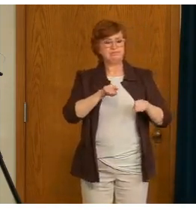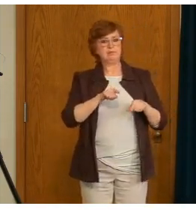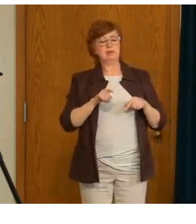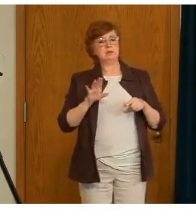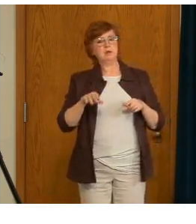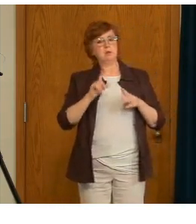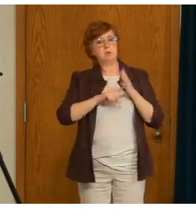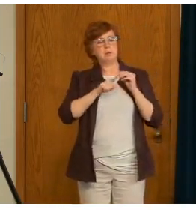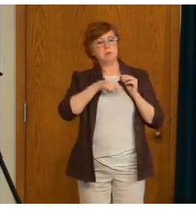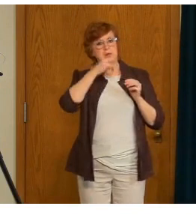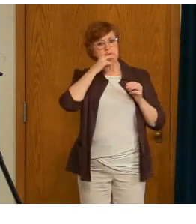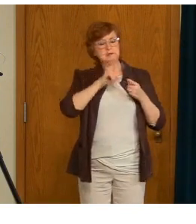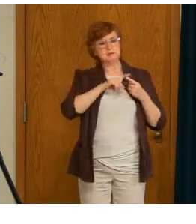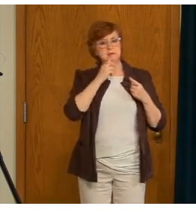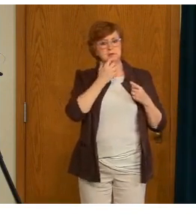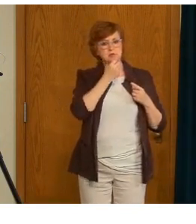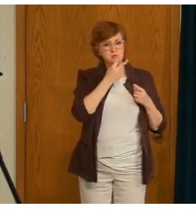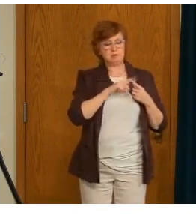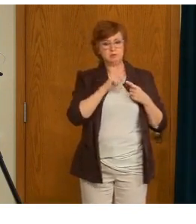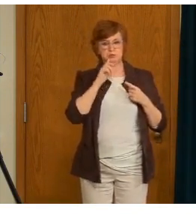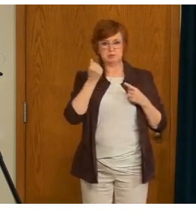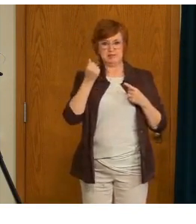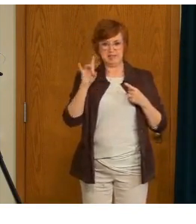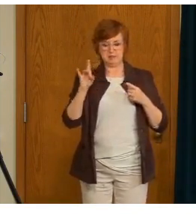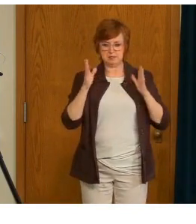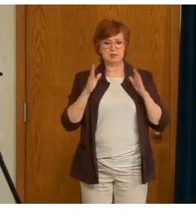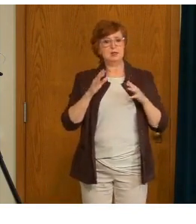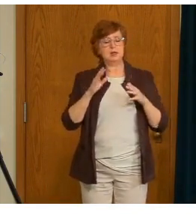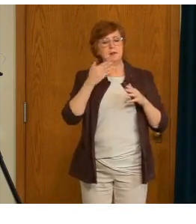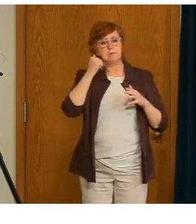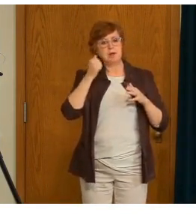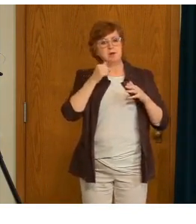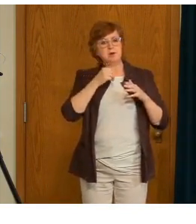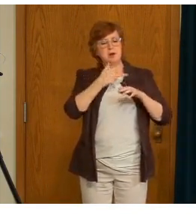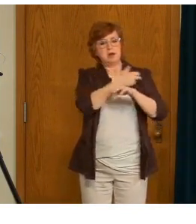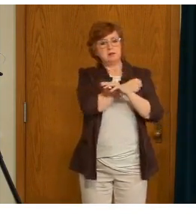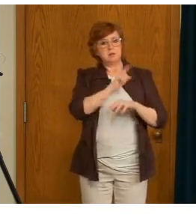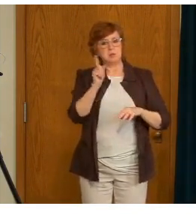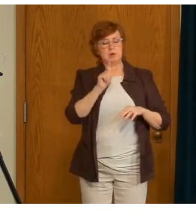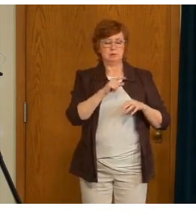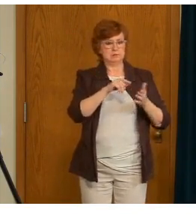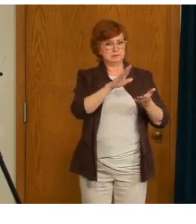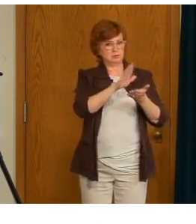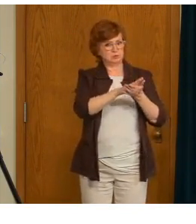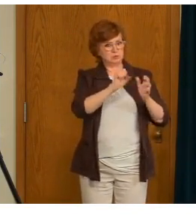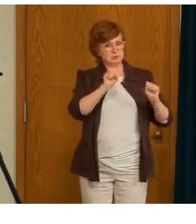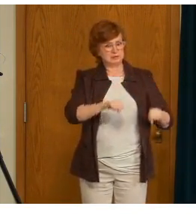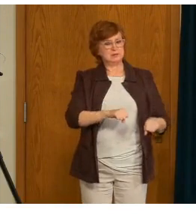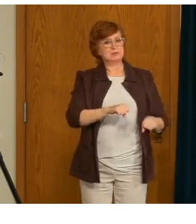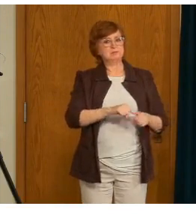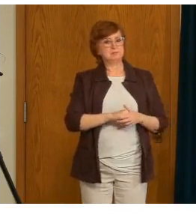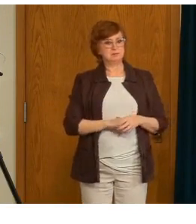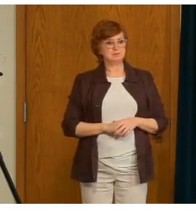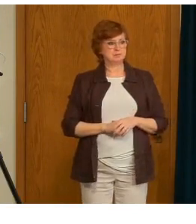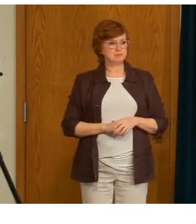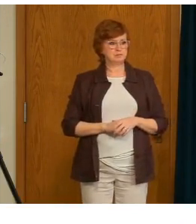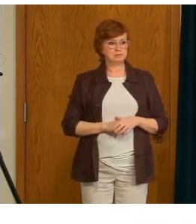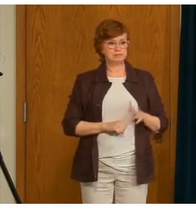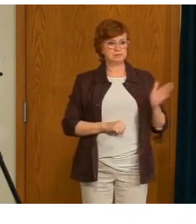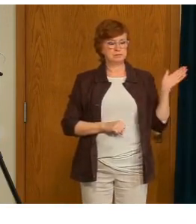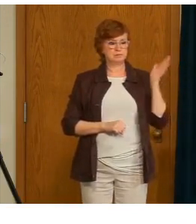way. That way, that's why we're targeting inside the school system, because it's easiest to access all of these youths.